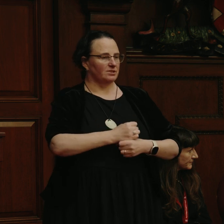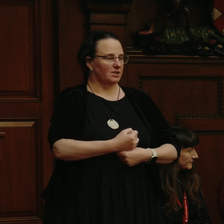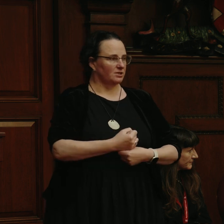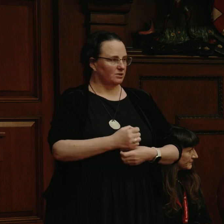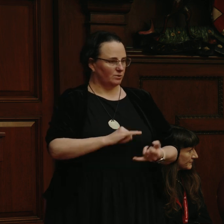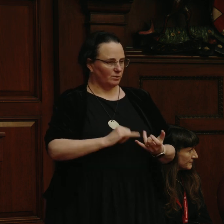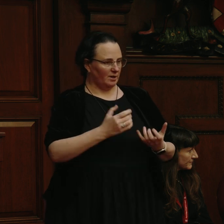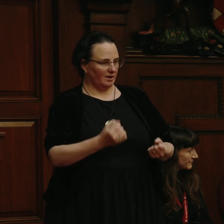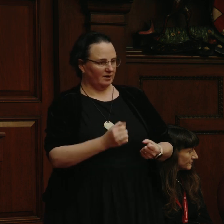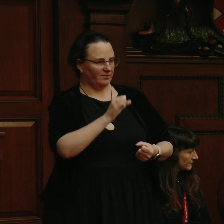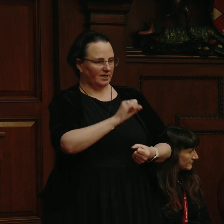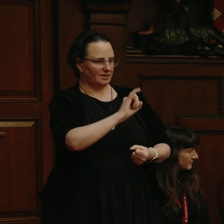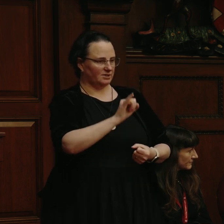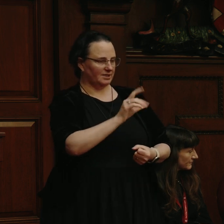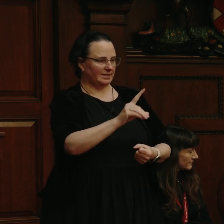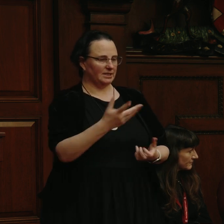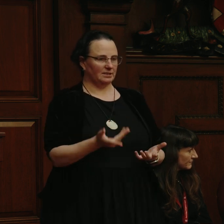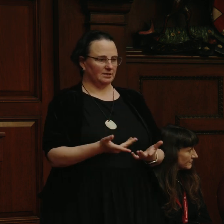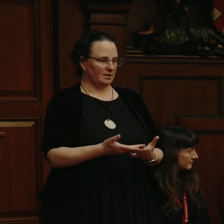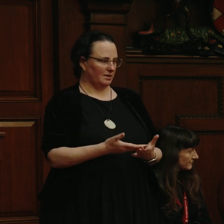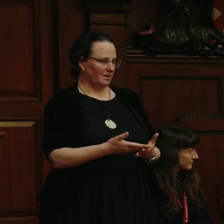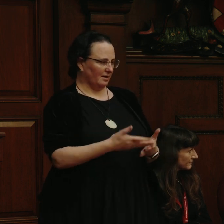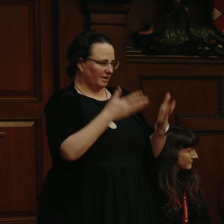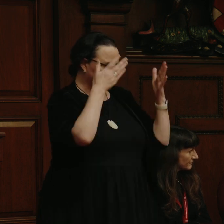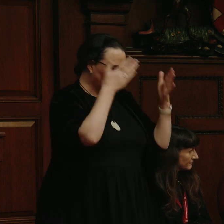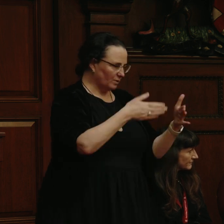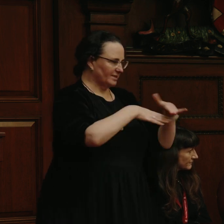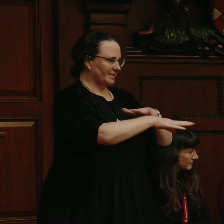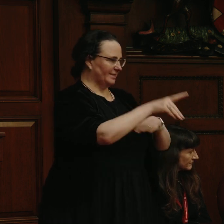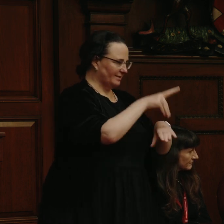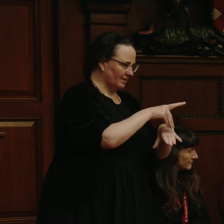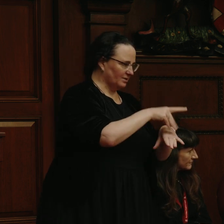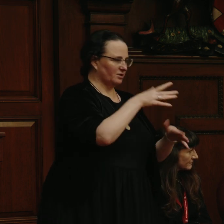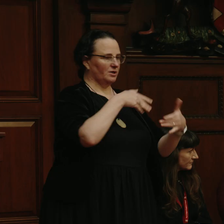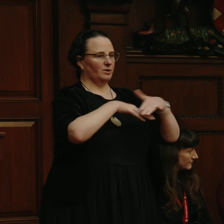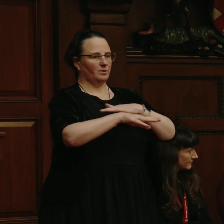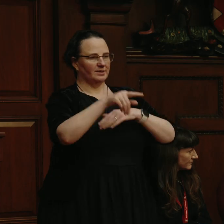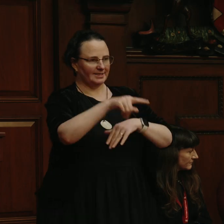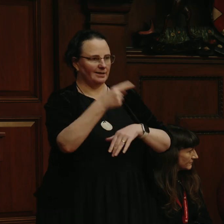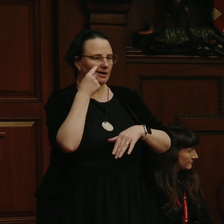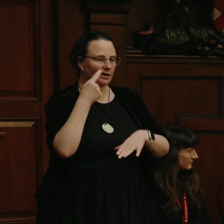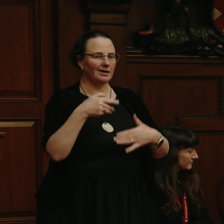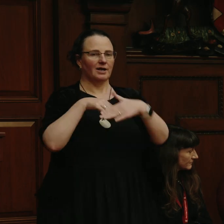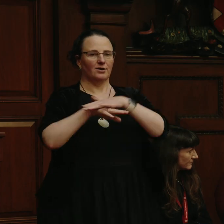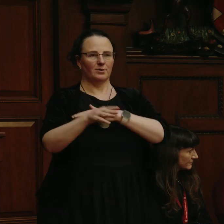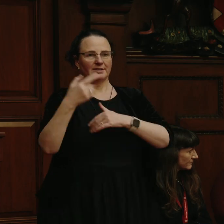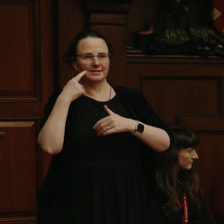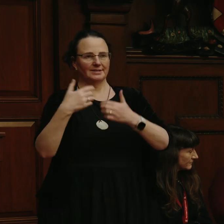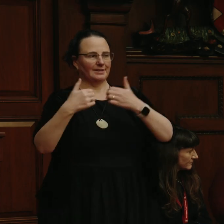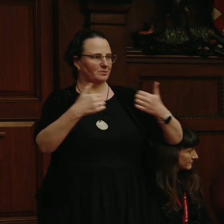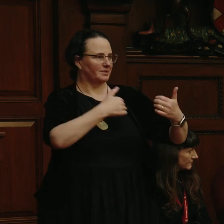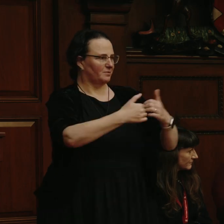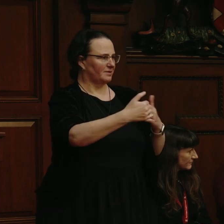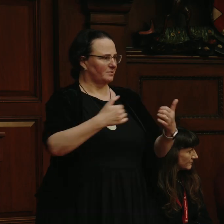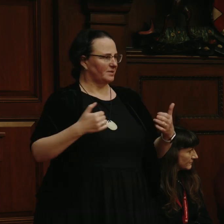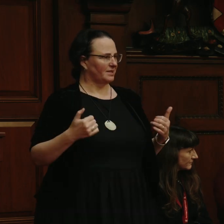condition isn't being holistically managed and that they're not being managed as a person. Because as we know, we've seen from